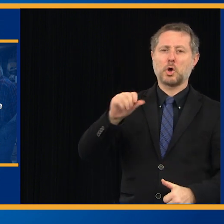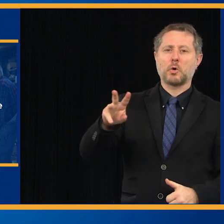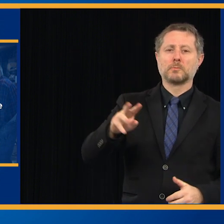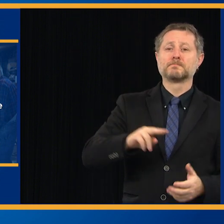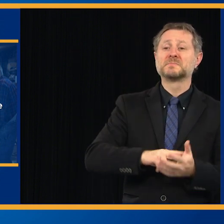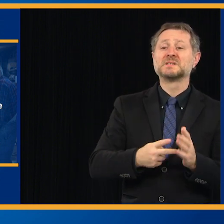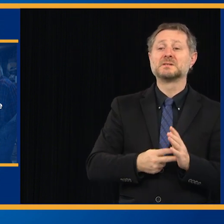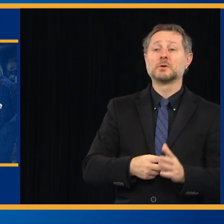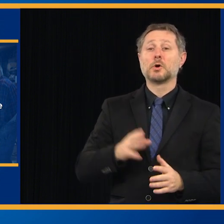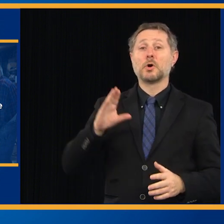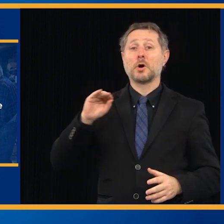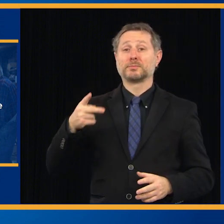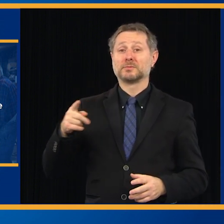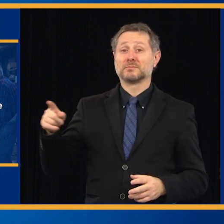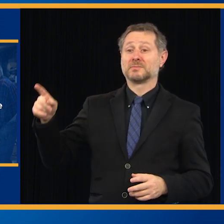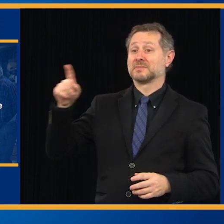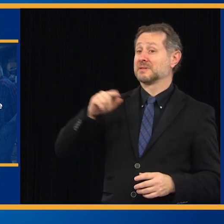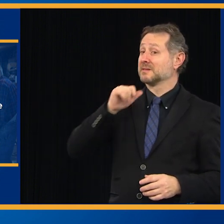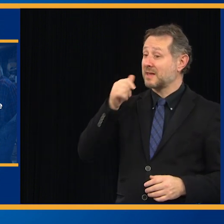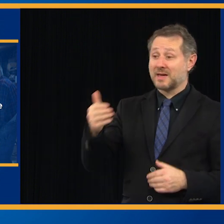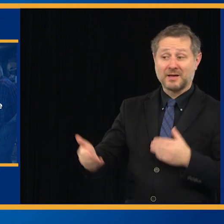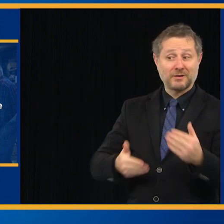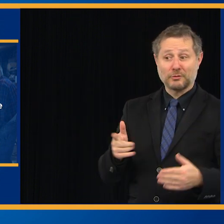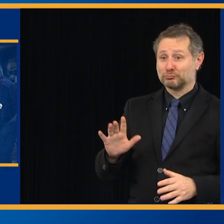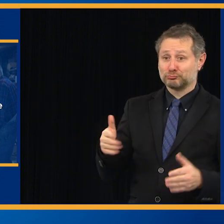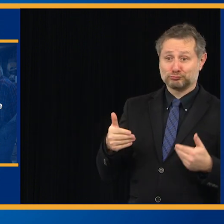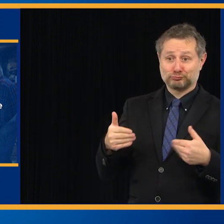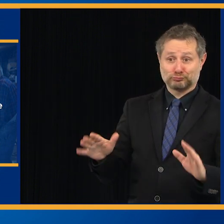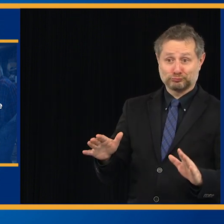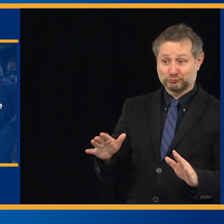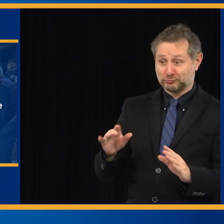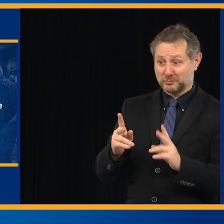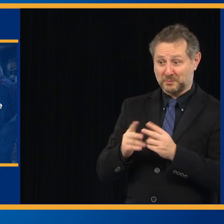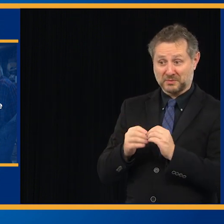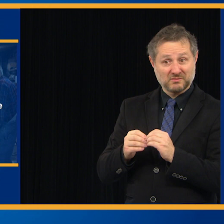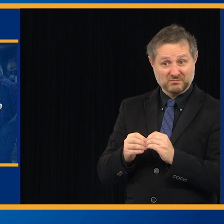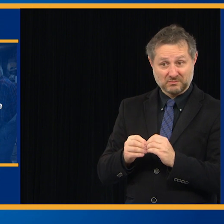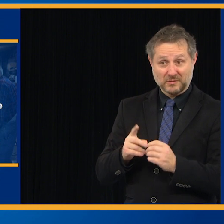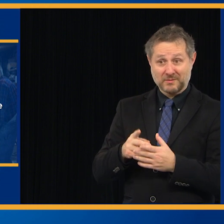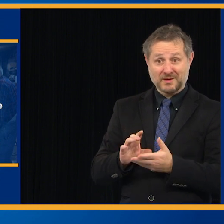does not rehire the same number of employees, no government money.